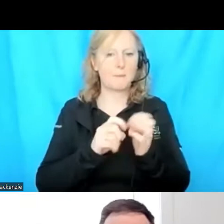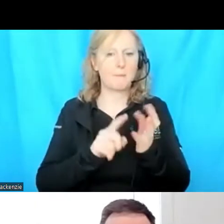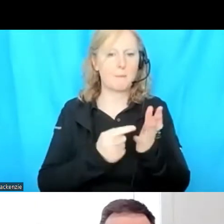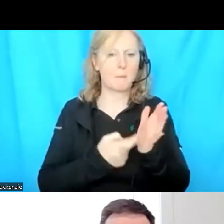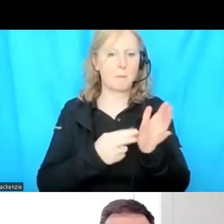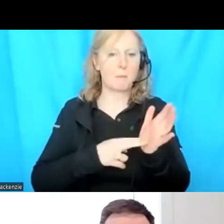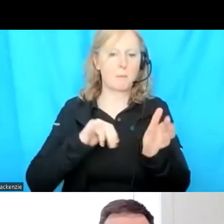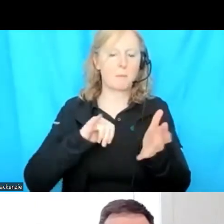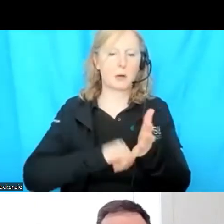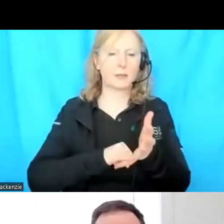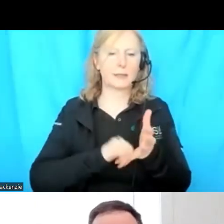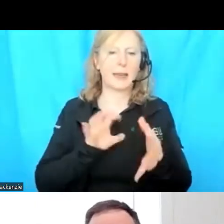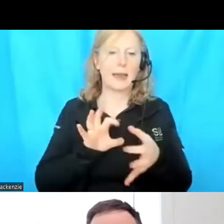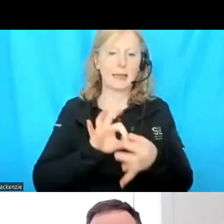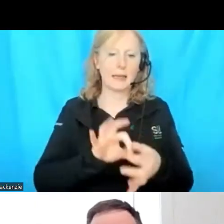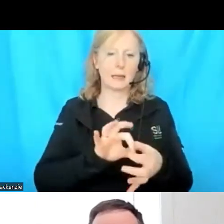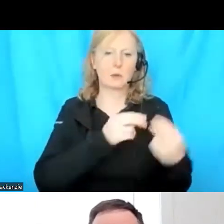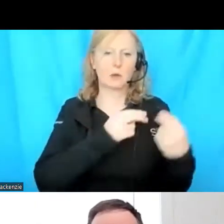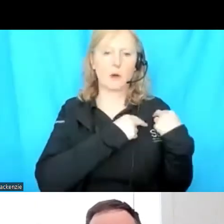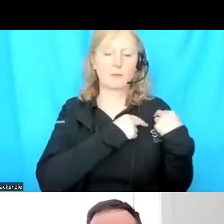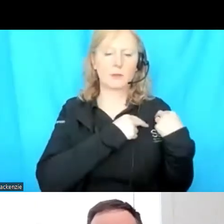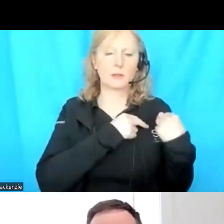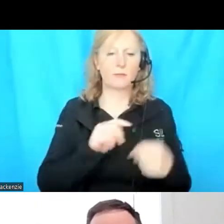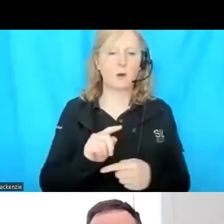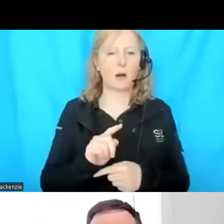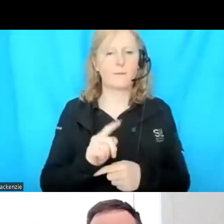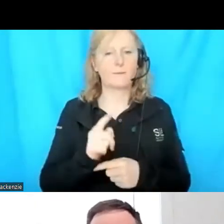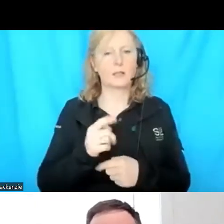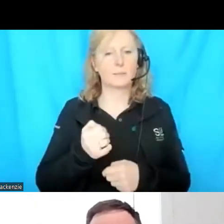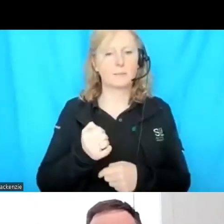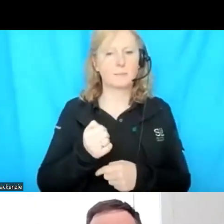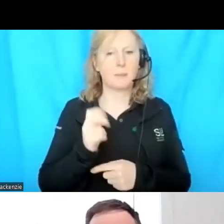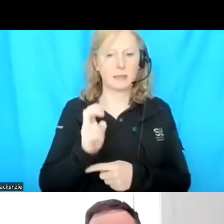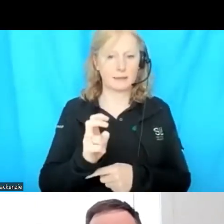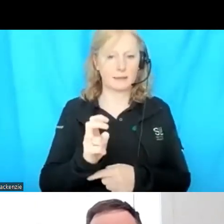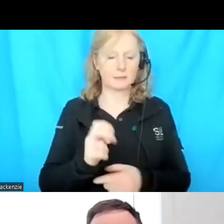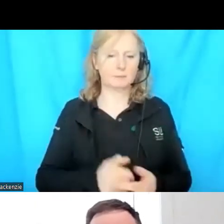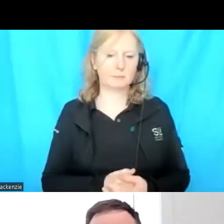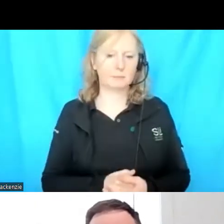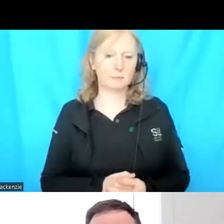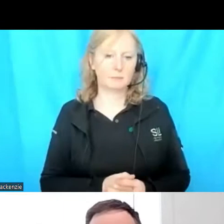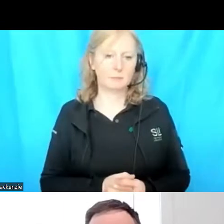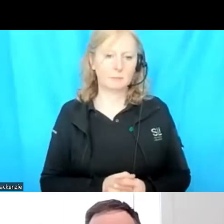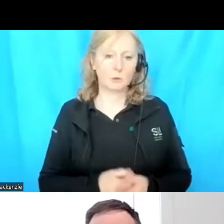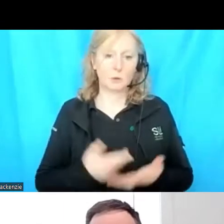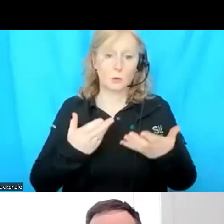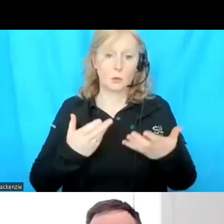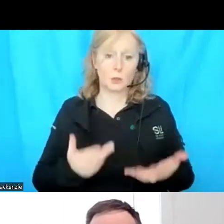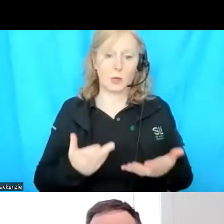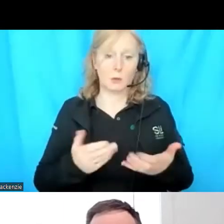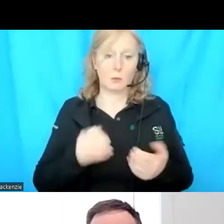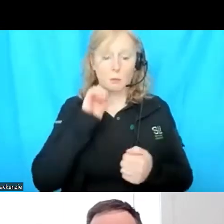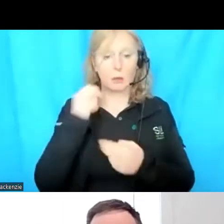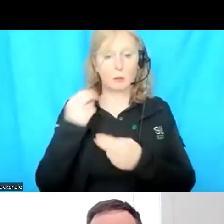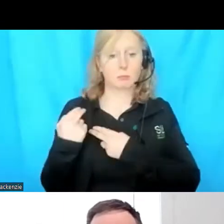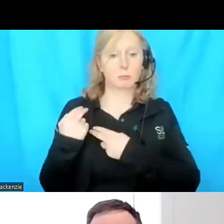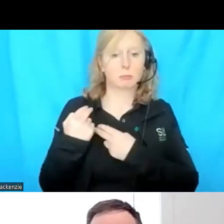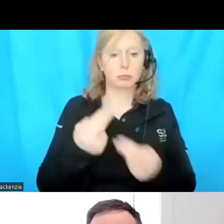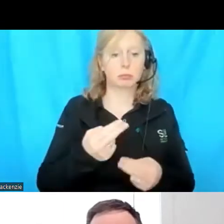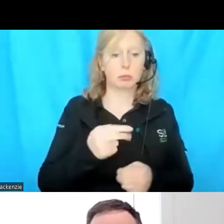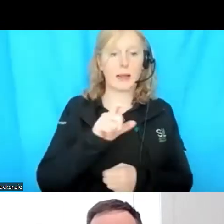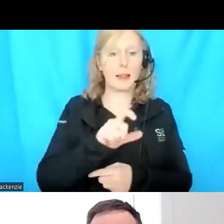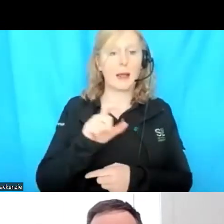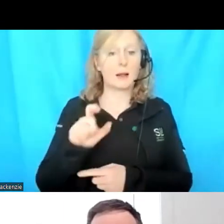FirstBus. Thank you guys for joining us today. So what I'll do first of all is just hand straight over and we'll hear from Claire